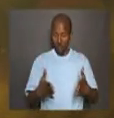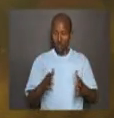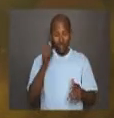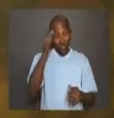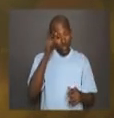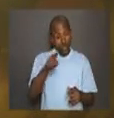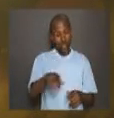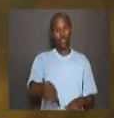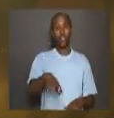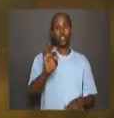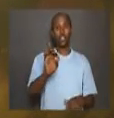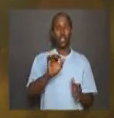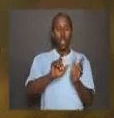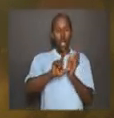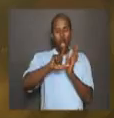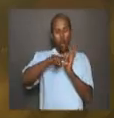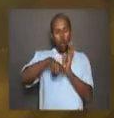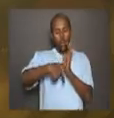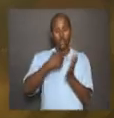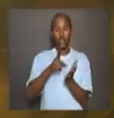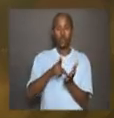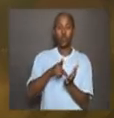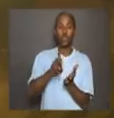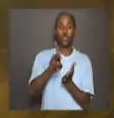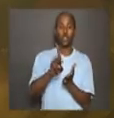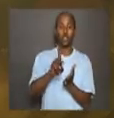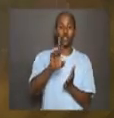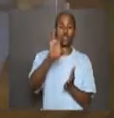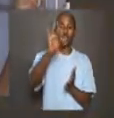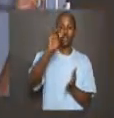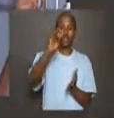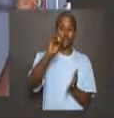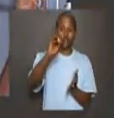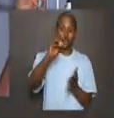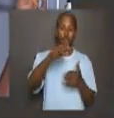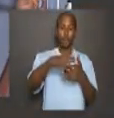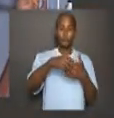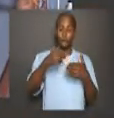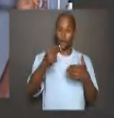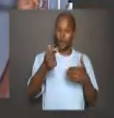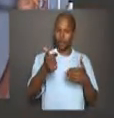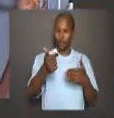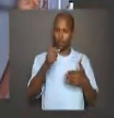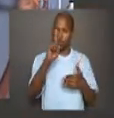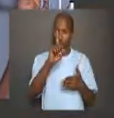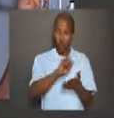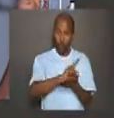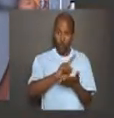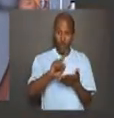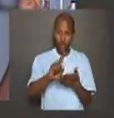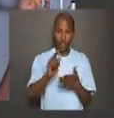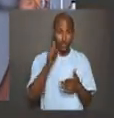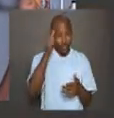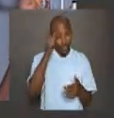he earns an hourly wage of 18 bir. In 1 week,